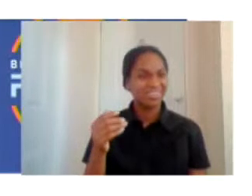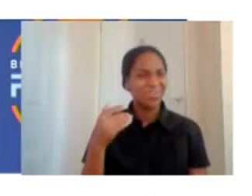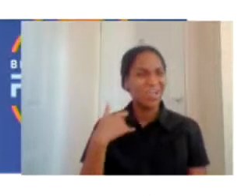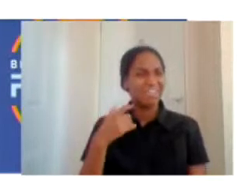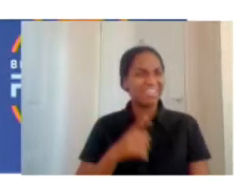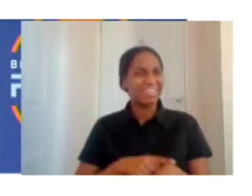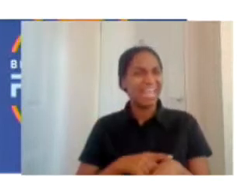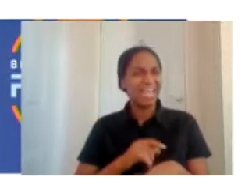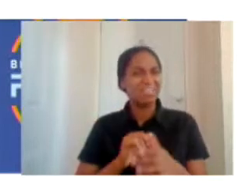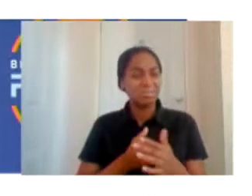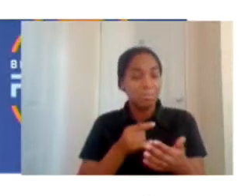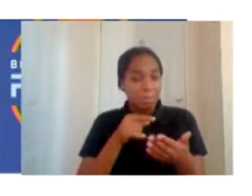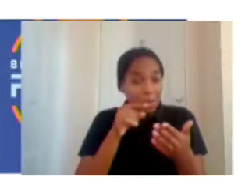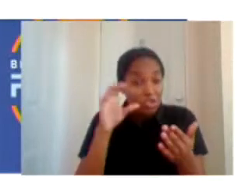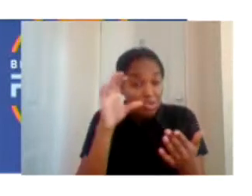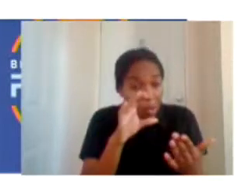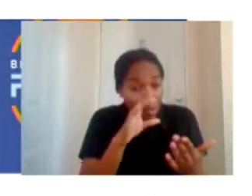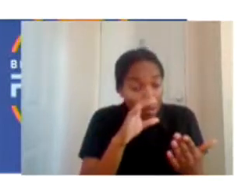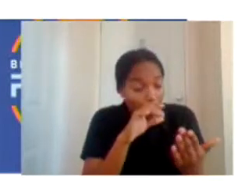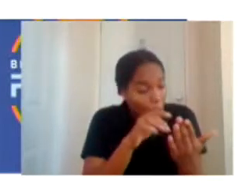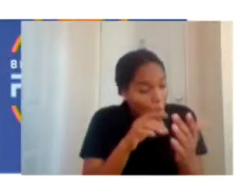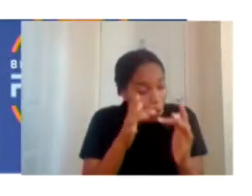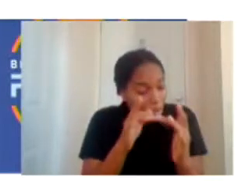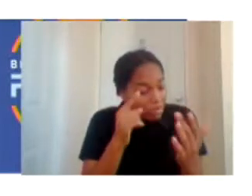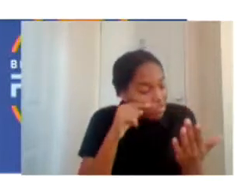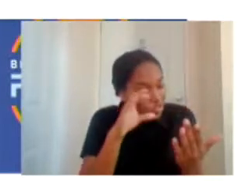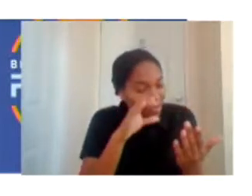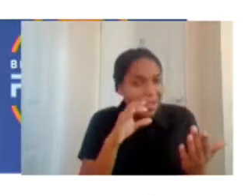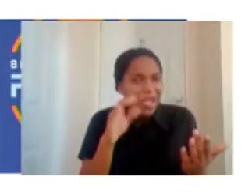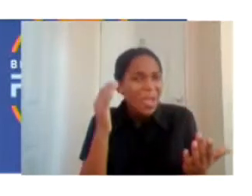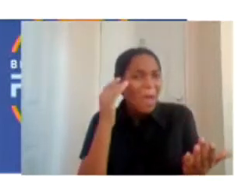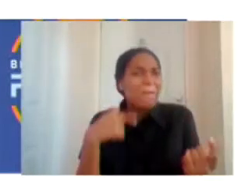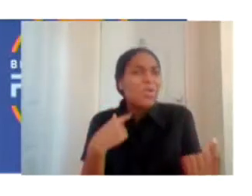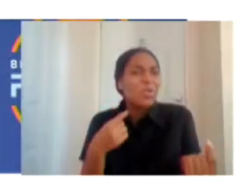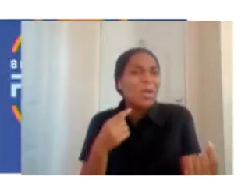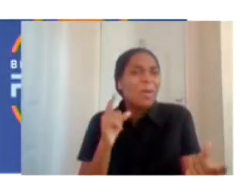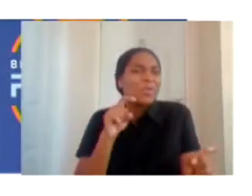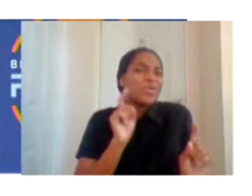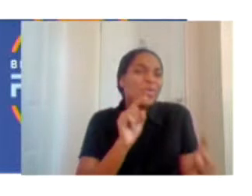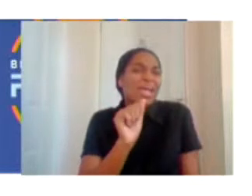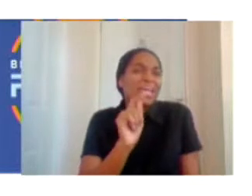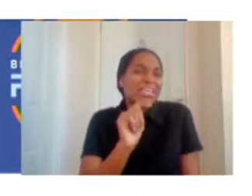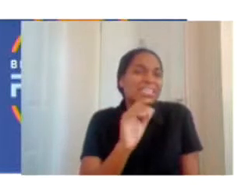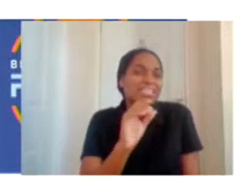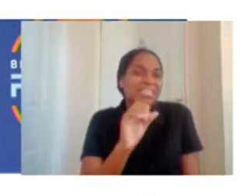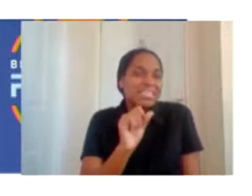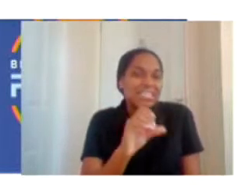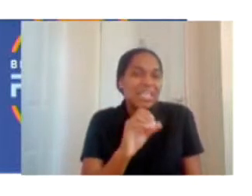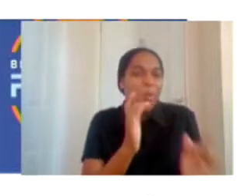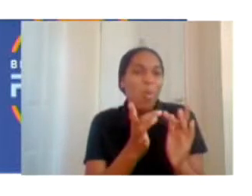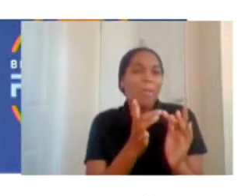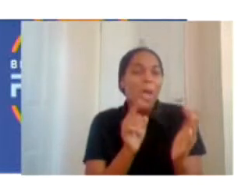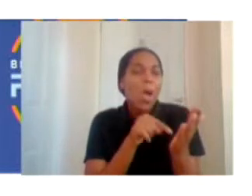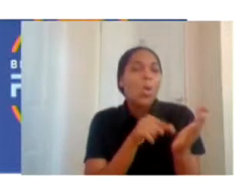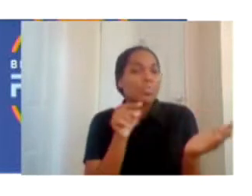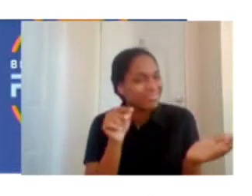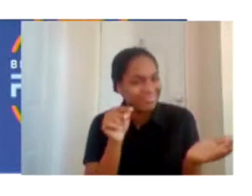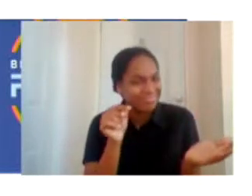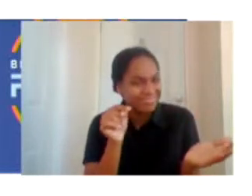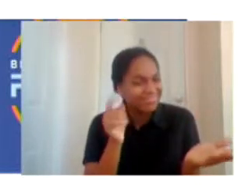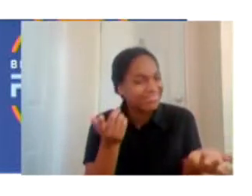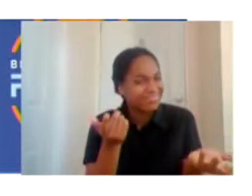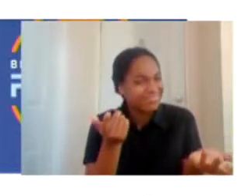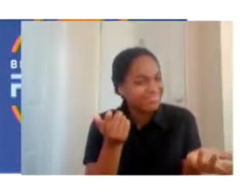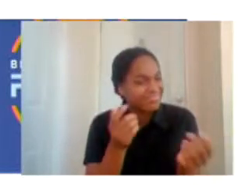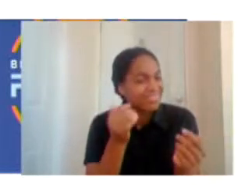just to like surf the web and be like, you know what I should do today? I should go to ATSC's website. So if